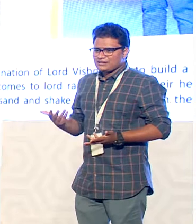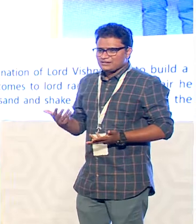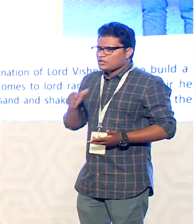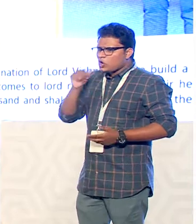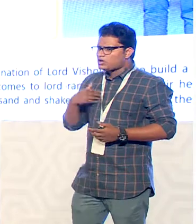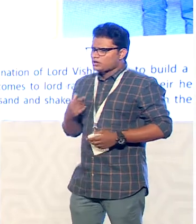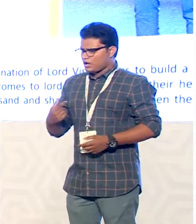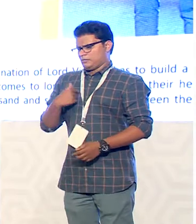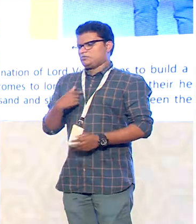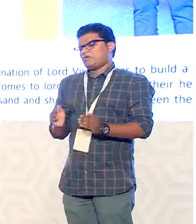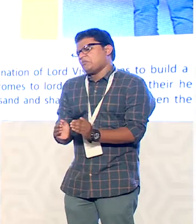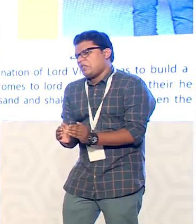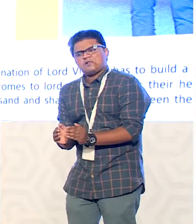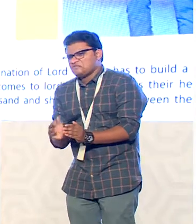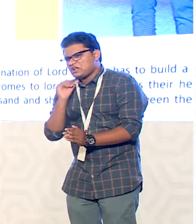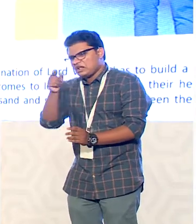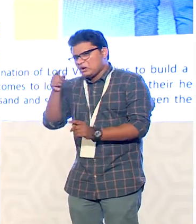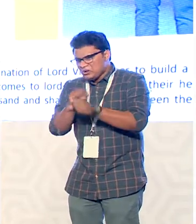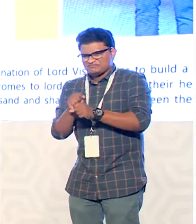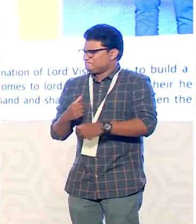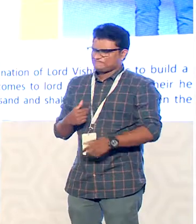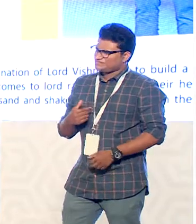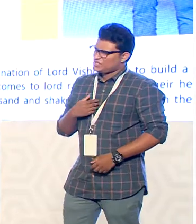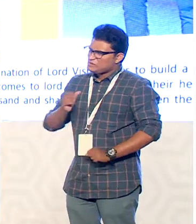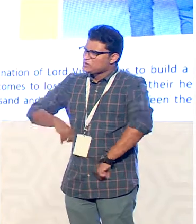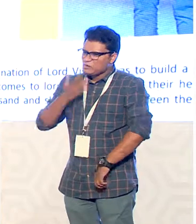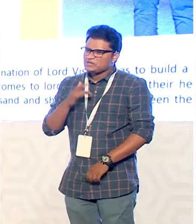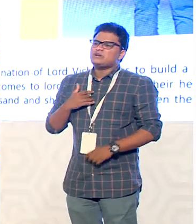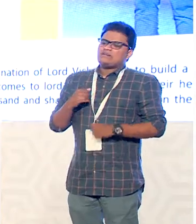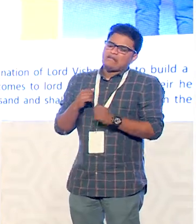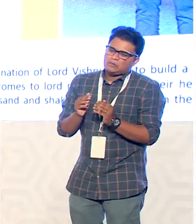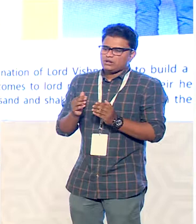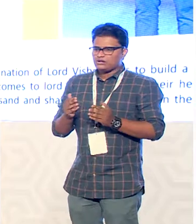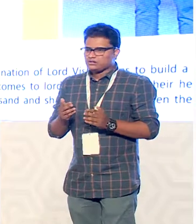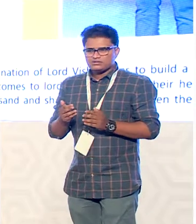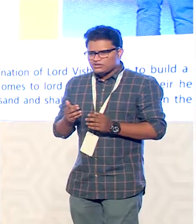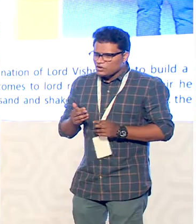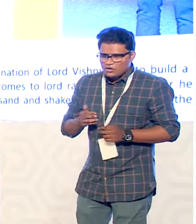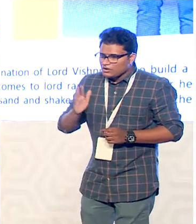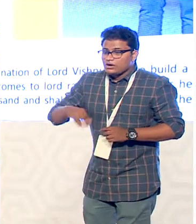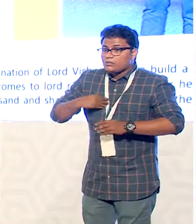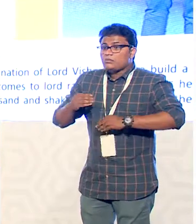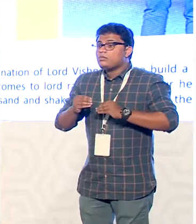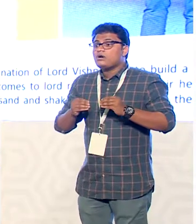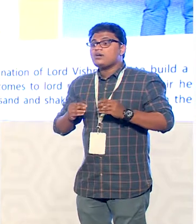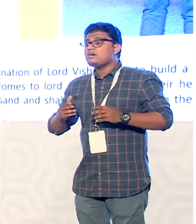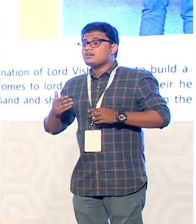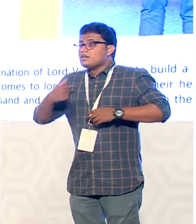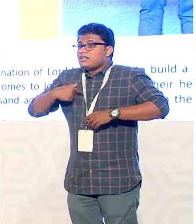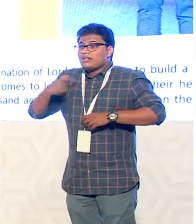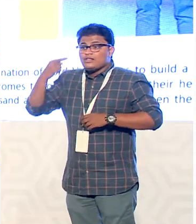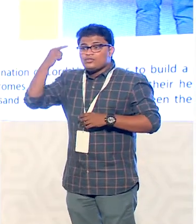small for any task, right? But more than that, it is about when we are